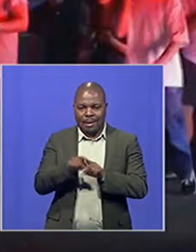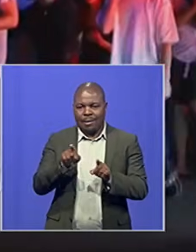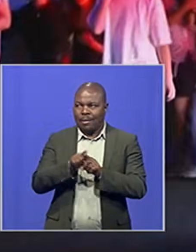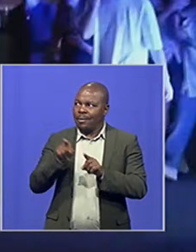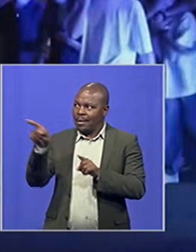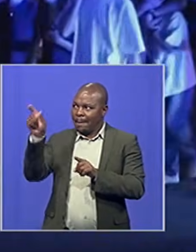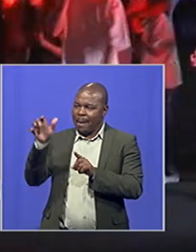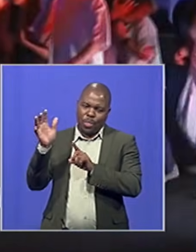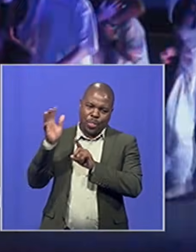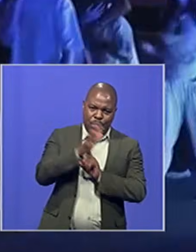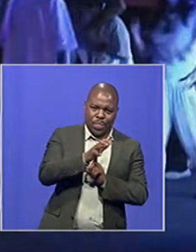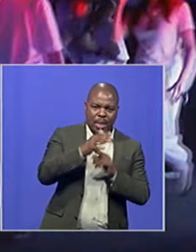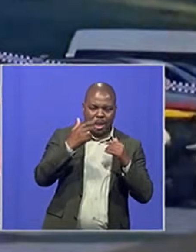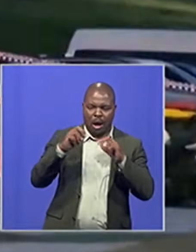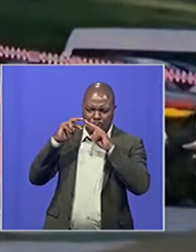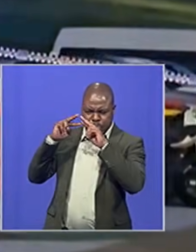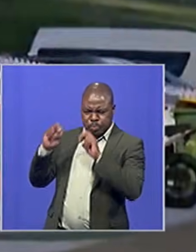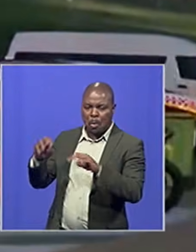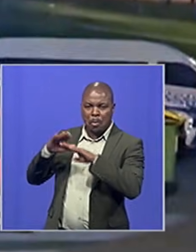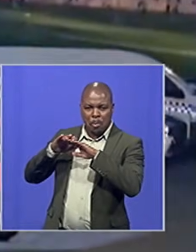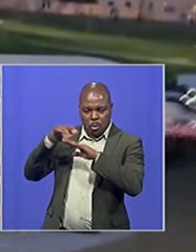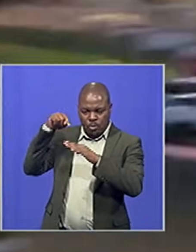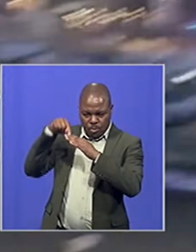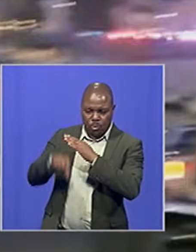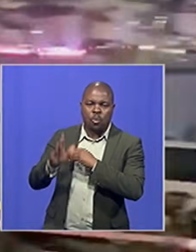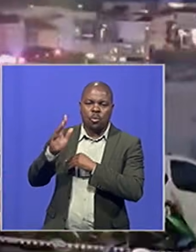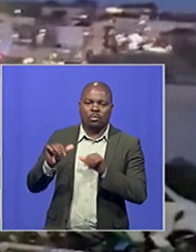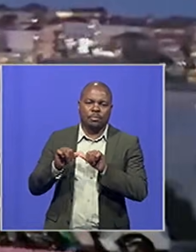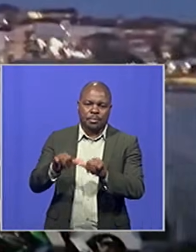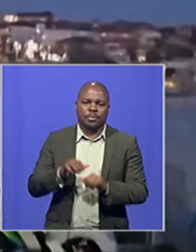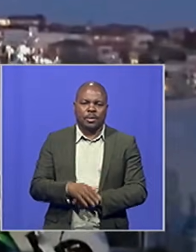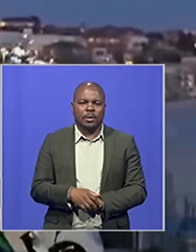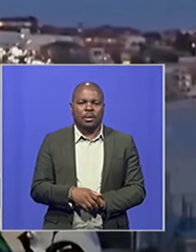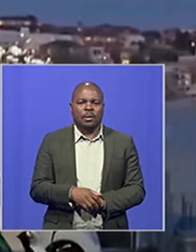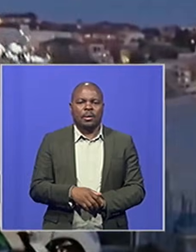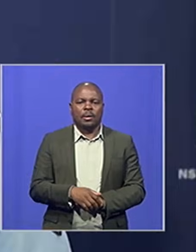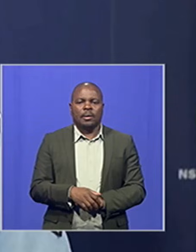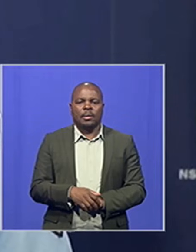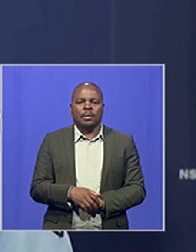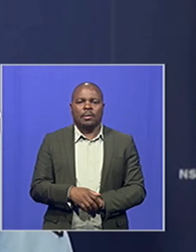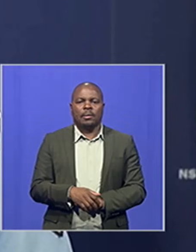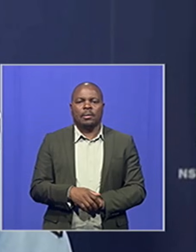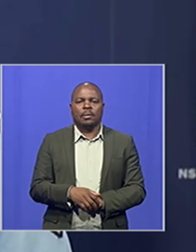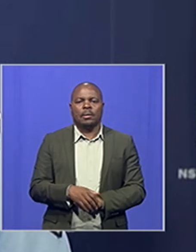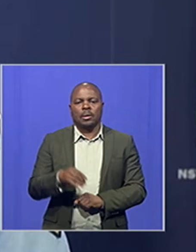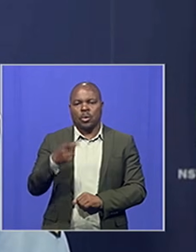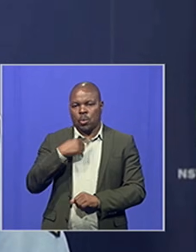totobaditse fa dipatlisiso tse di tseneletseng di tsweletse pele ga jana. We commenced Operation ARCS,